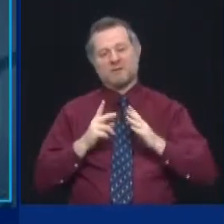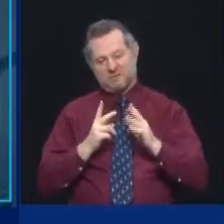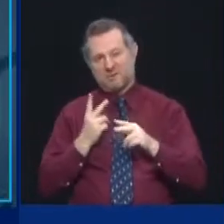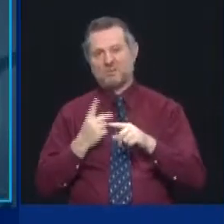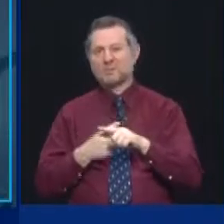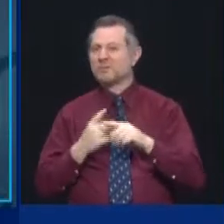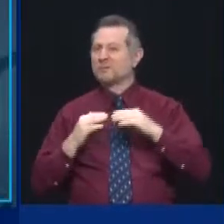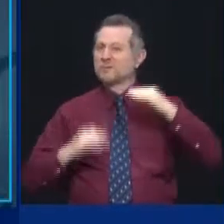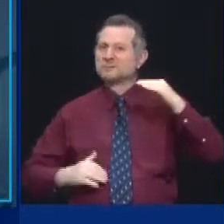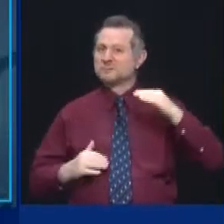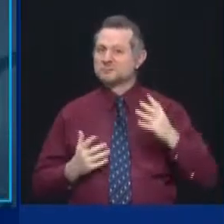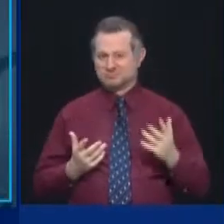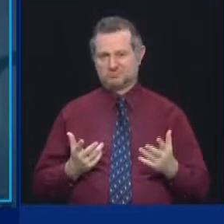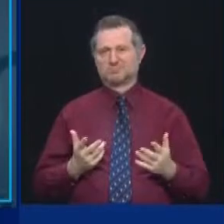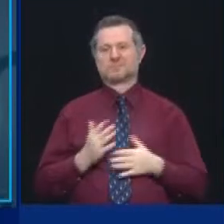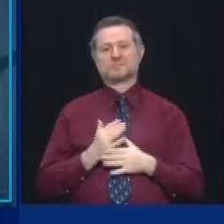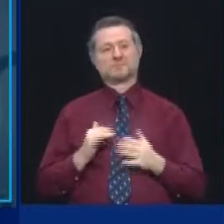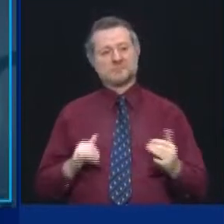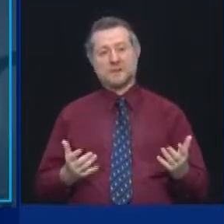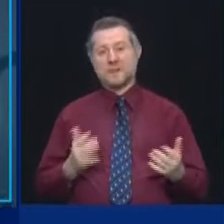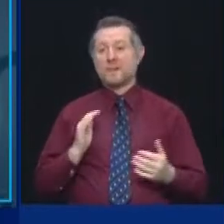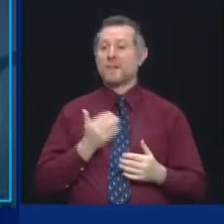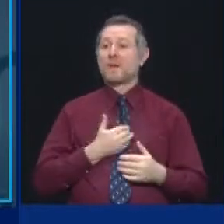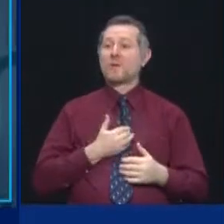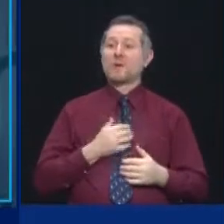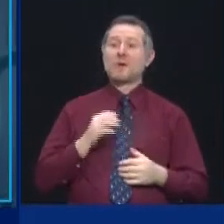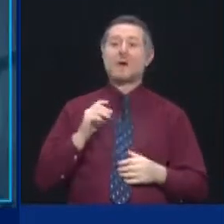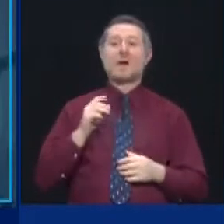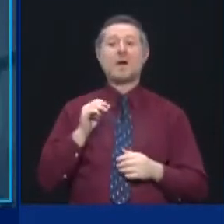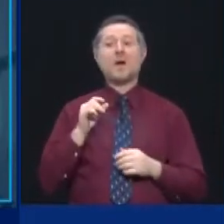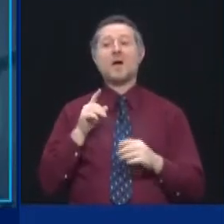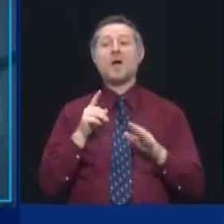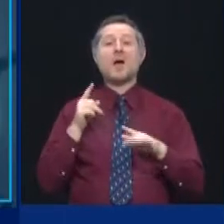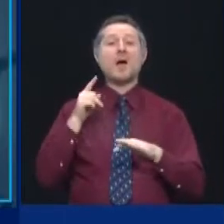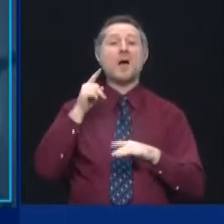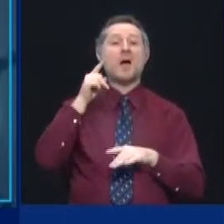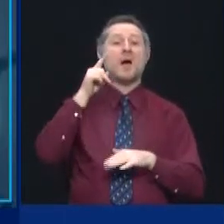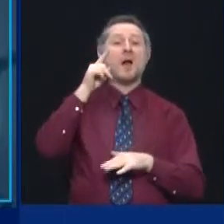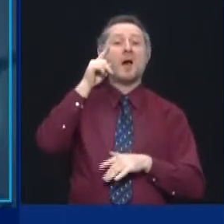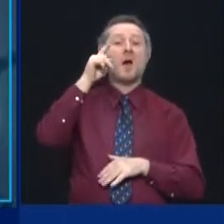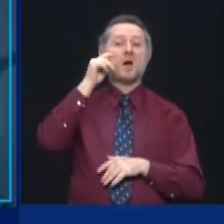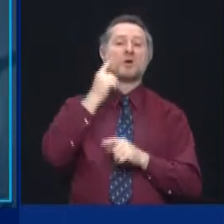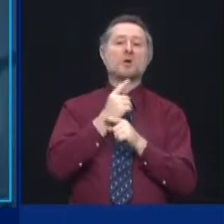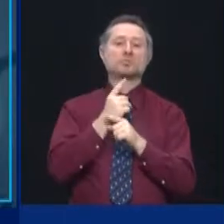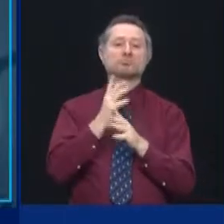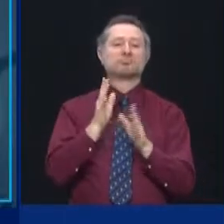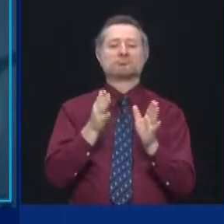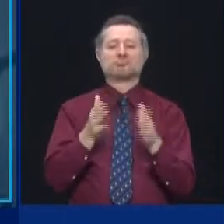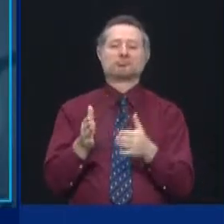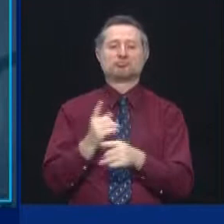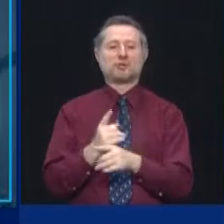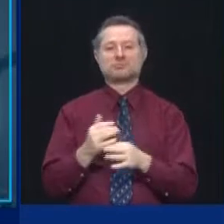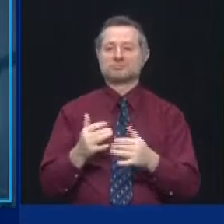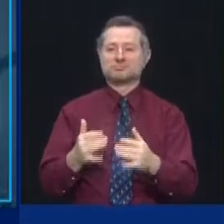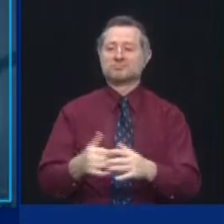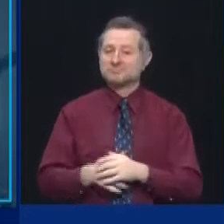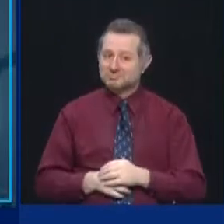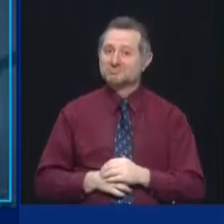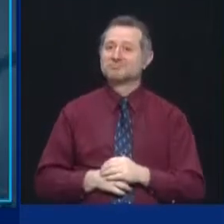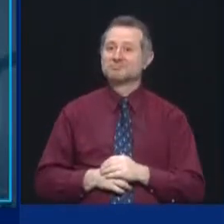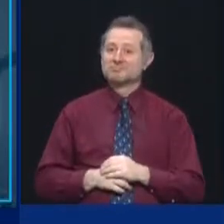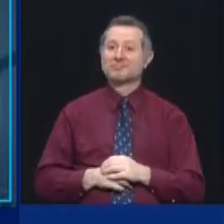me introduce the people who joined with me today. To my right, we have Kelly Cummings, who's the State Director of Operations. To